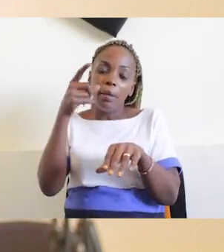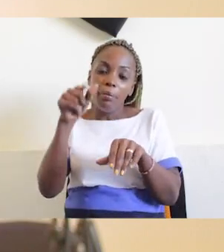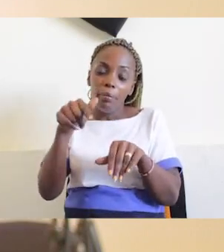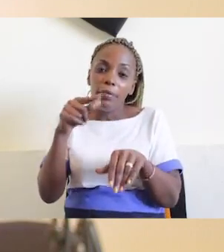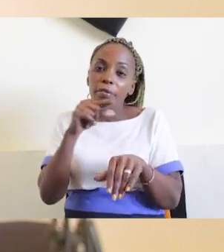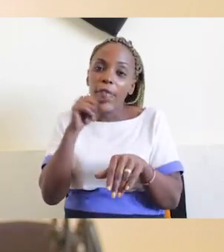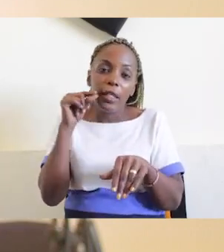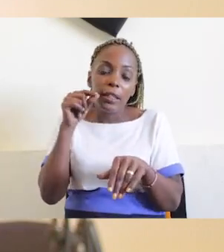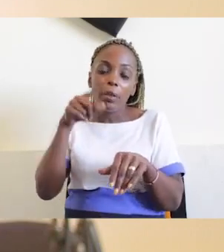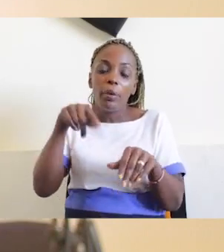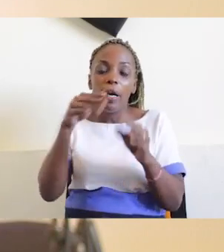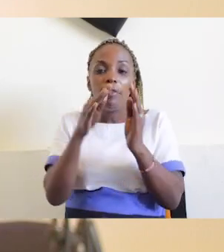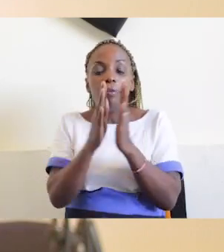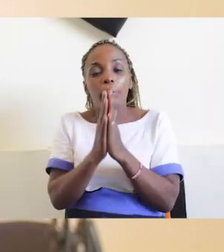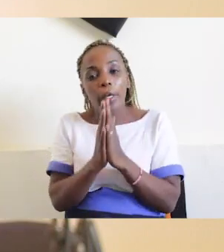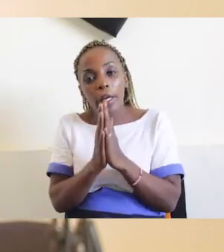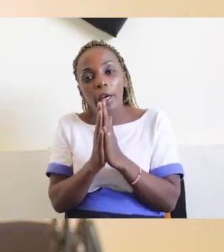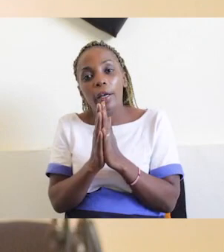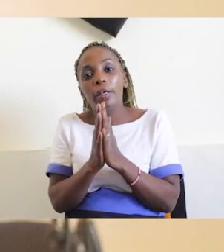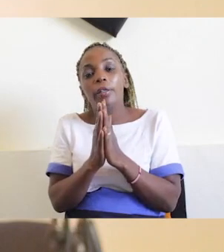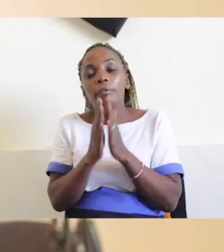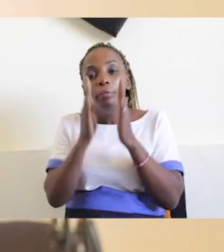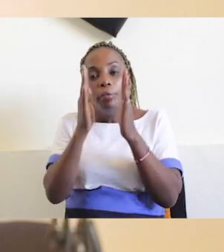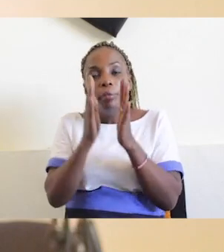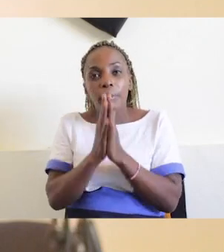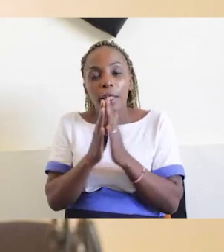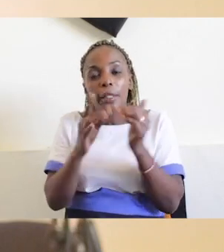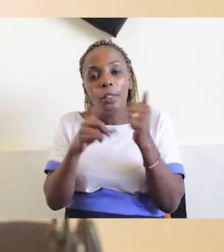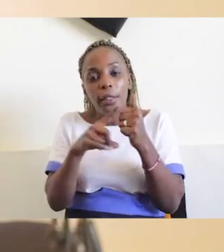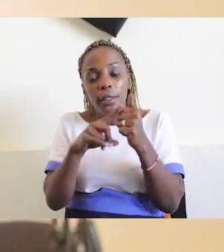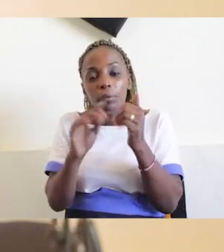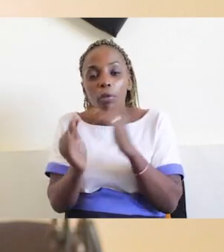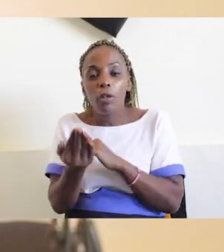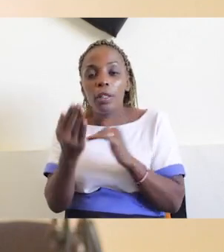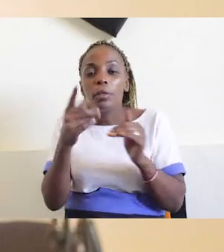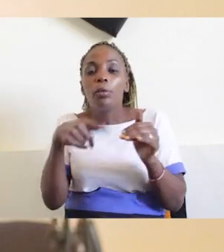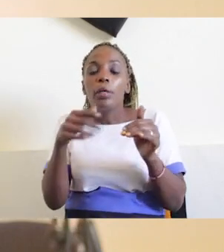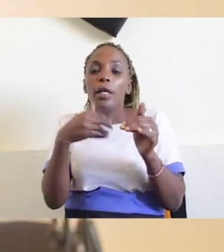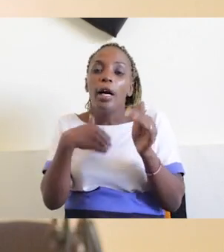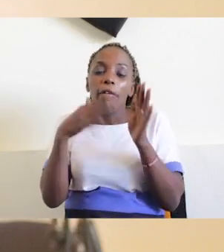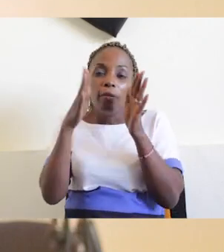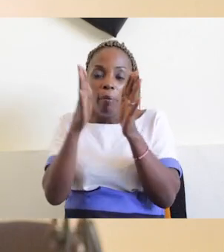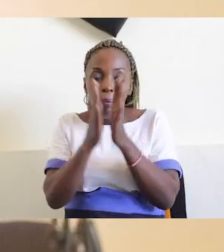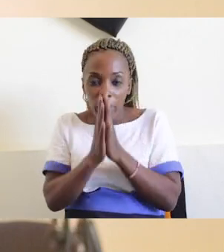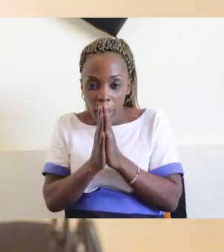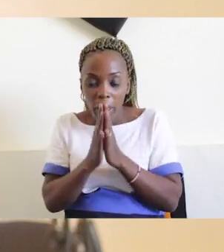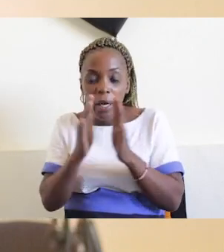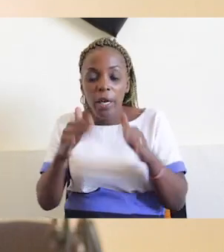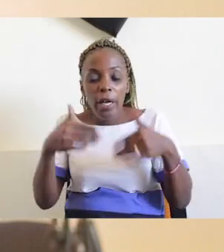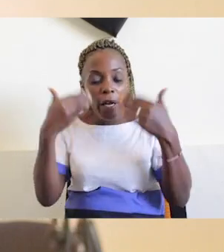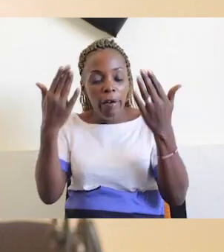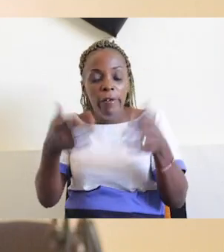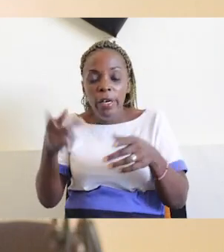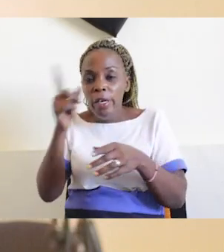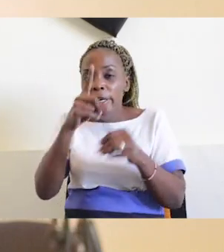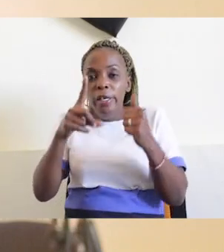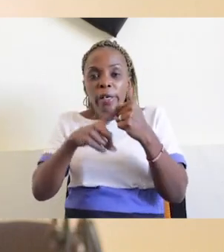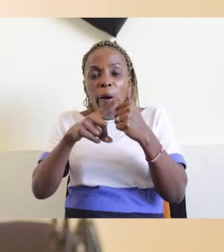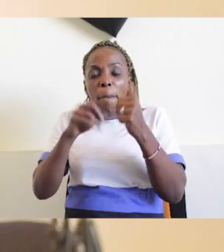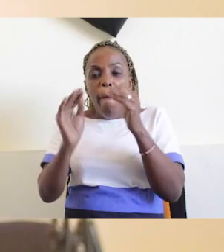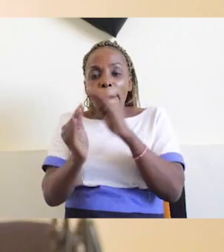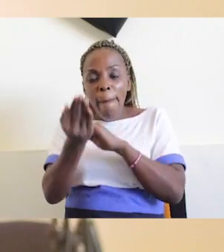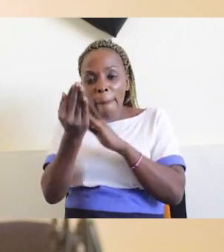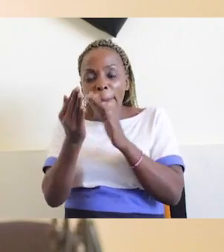been having prayer devotions at 6 a.m. We've been having devotions every day at 6 a.m. in the